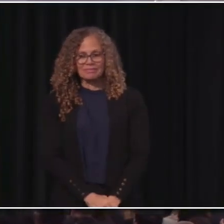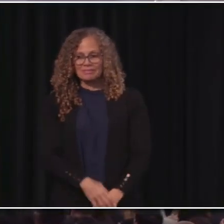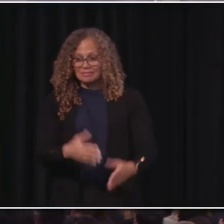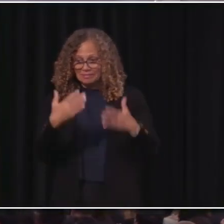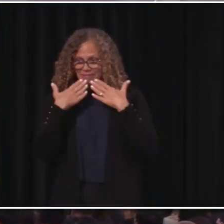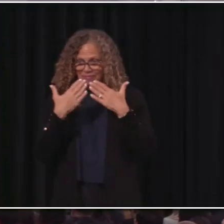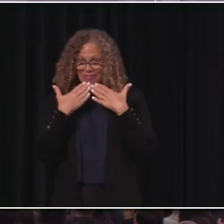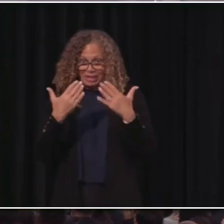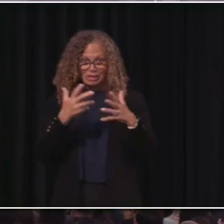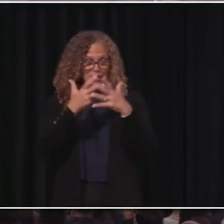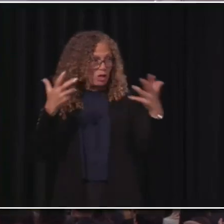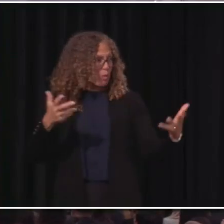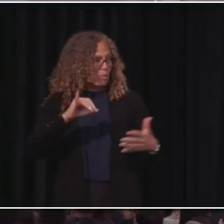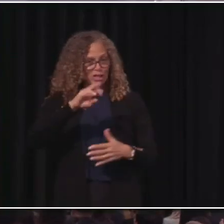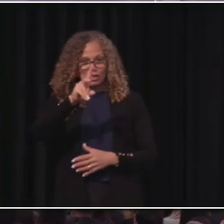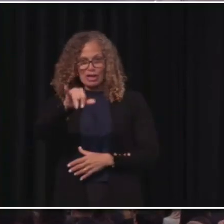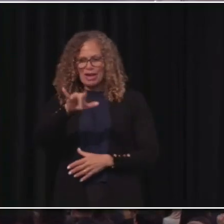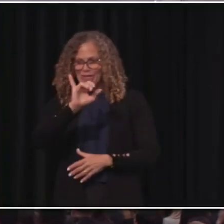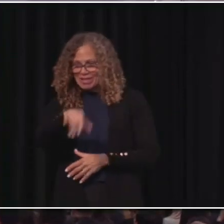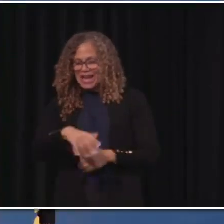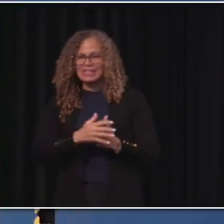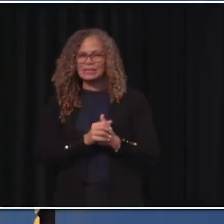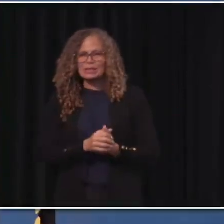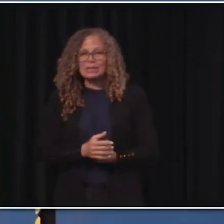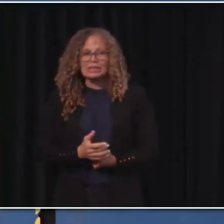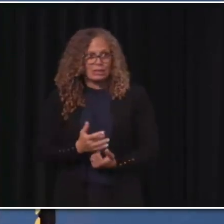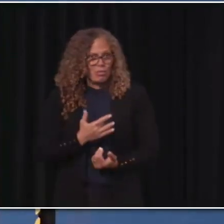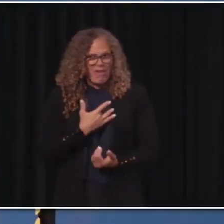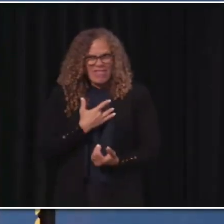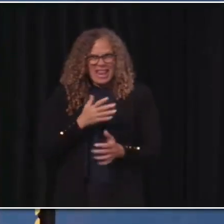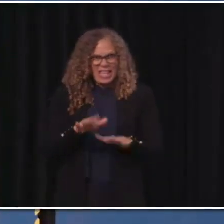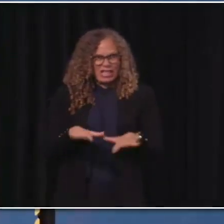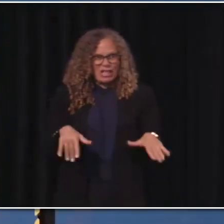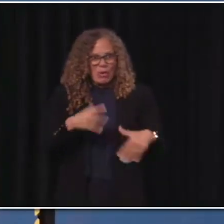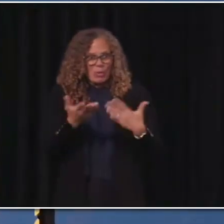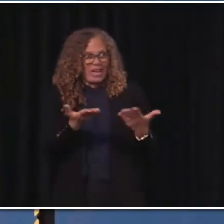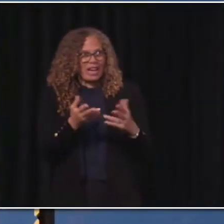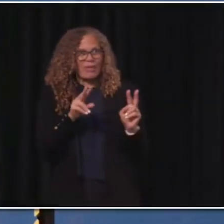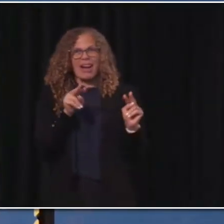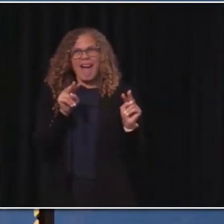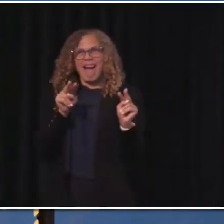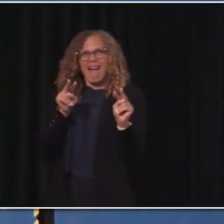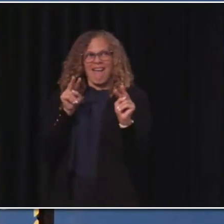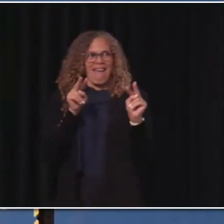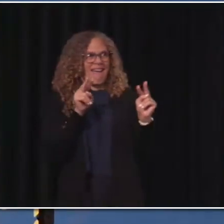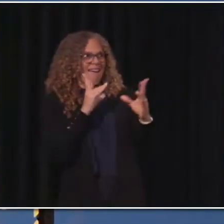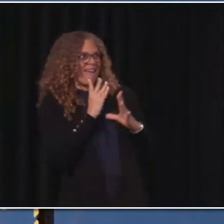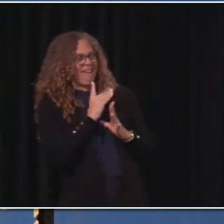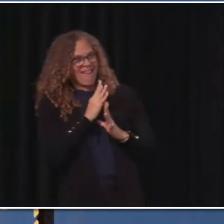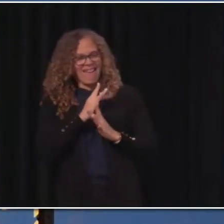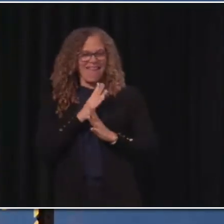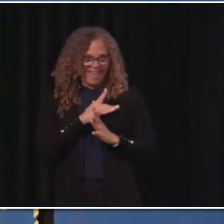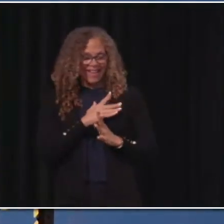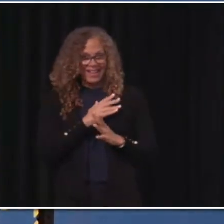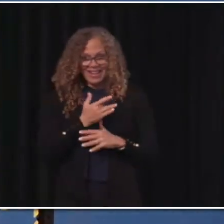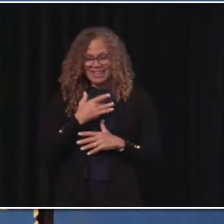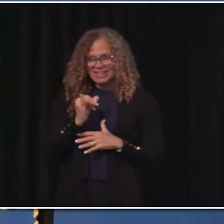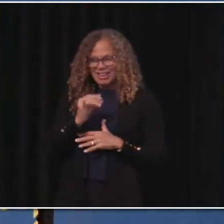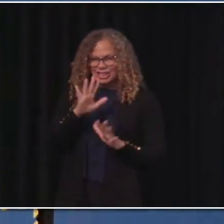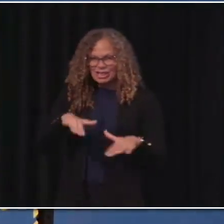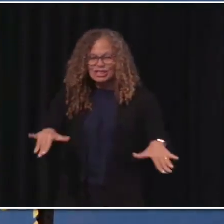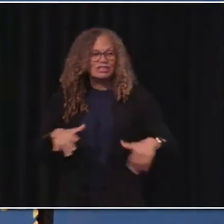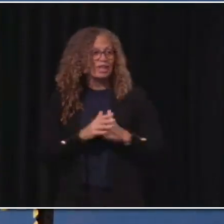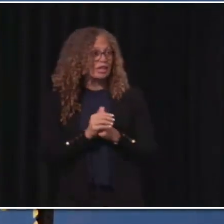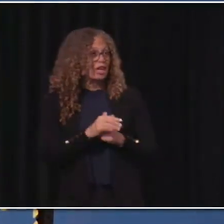Thank you so much, Judy, for that. We all feel like children when we're here. It's just amazing. And Judy tells me that